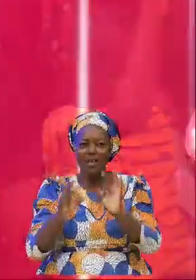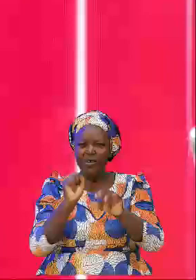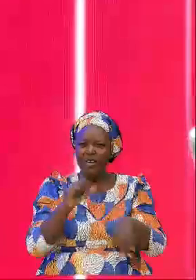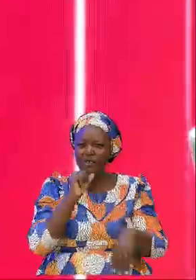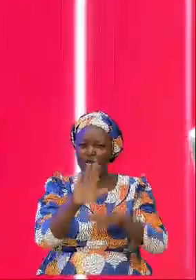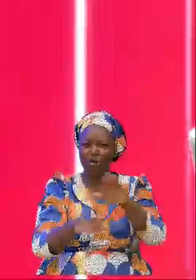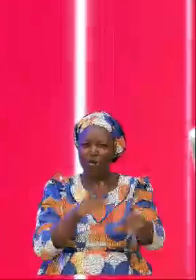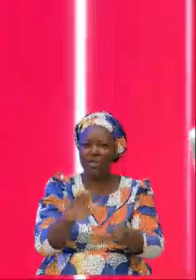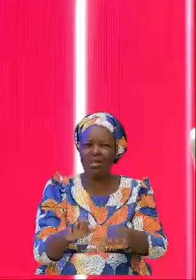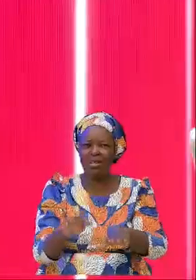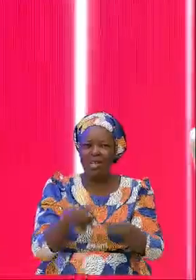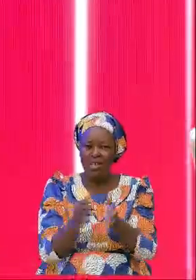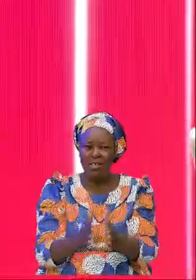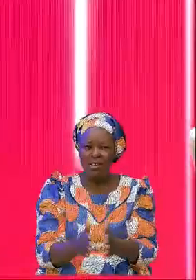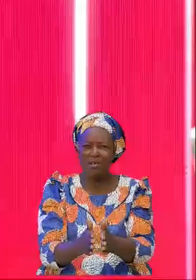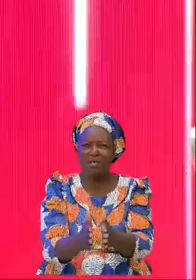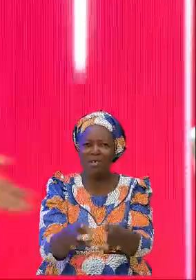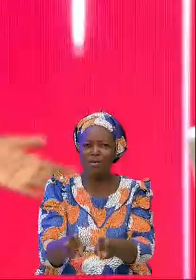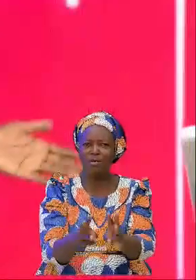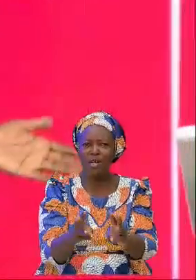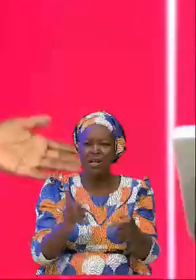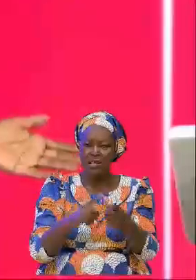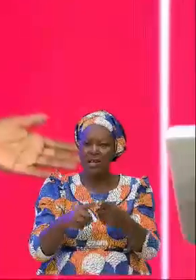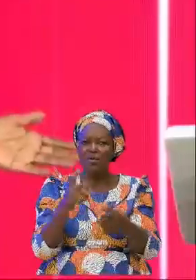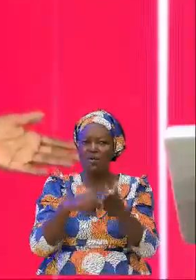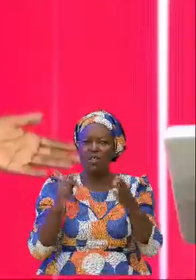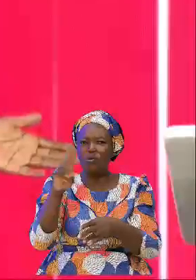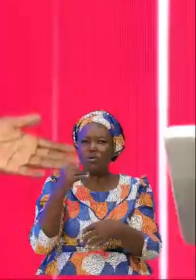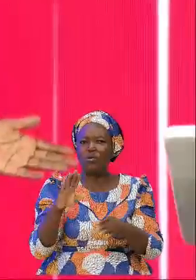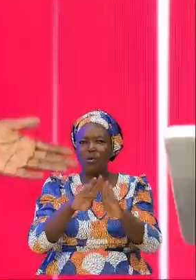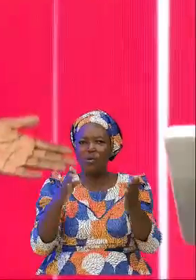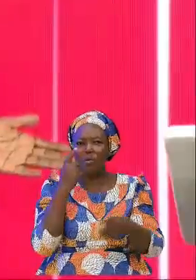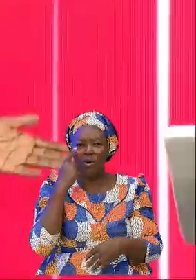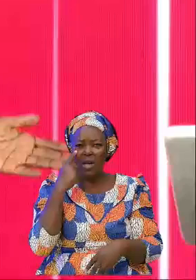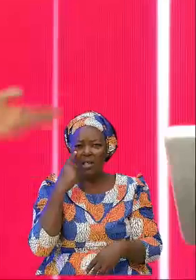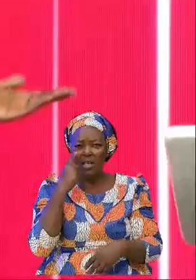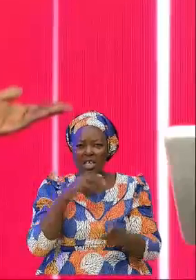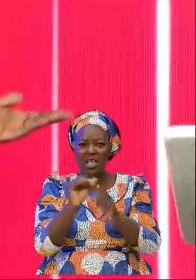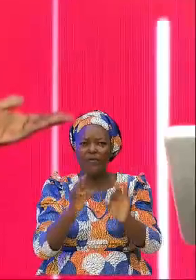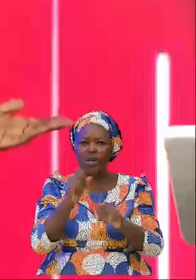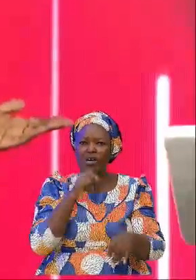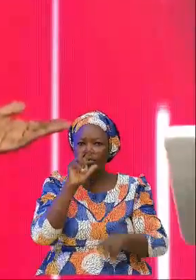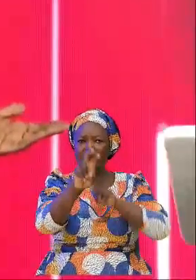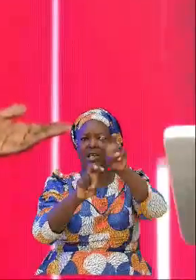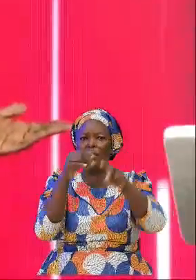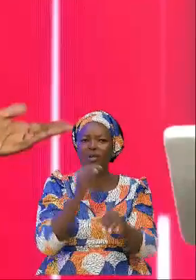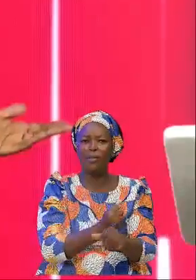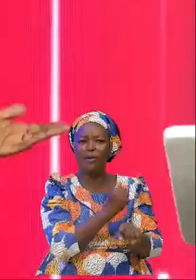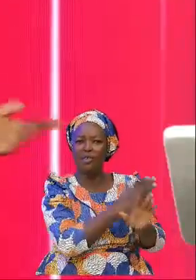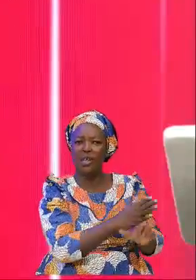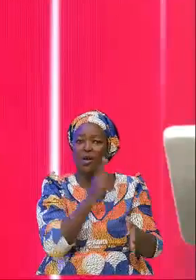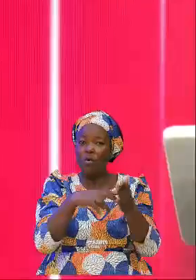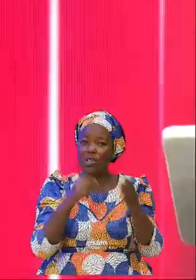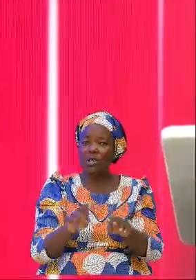What's the use of open eyes if you cannot walk in the narrow way? What's the use of the open